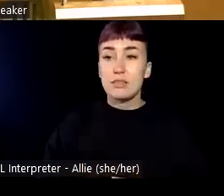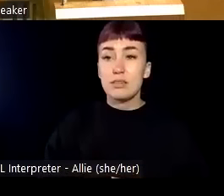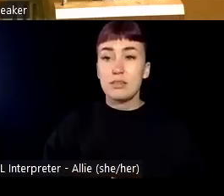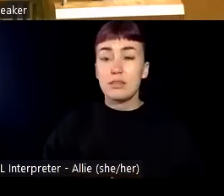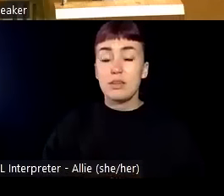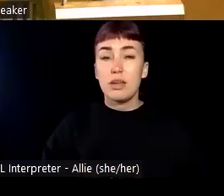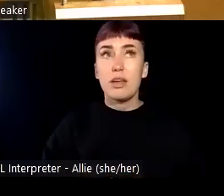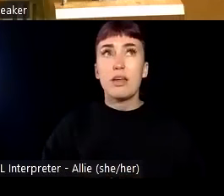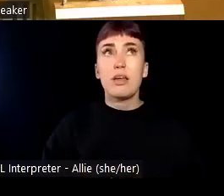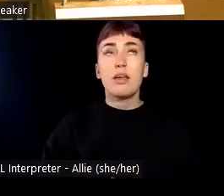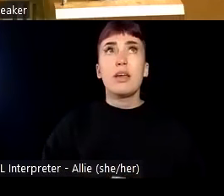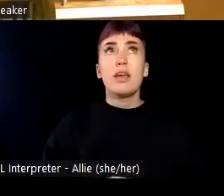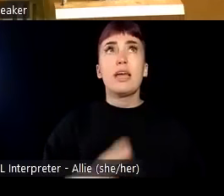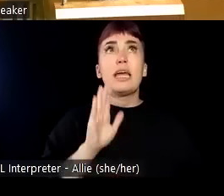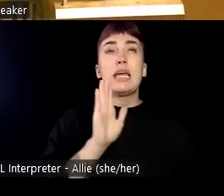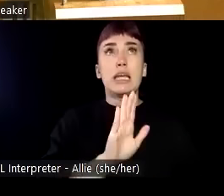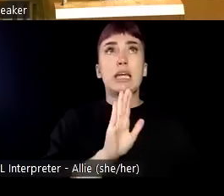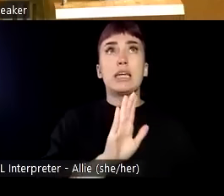And his